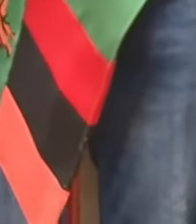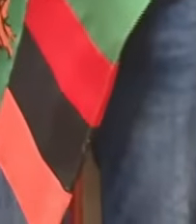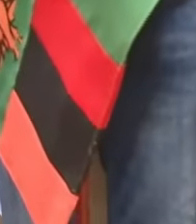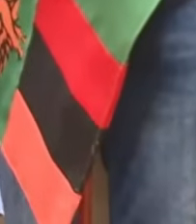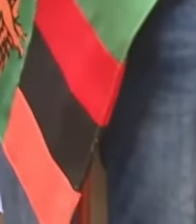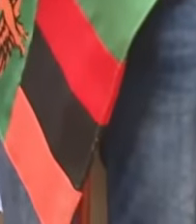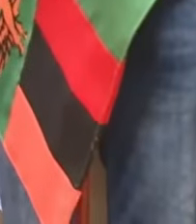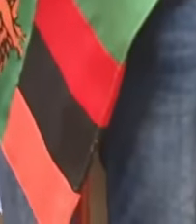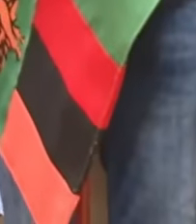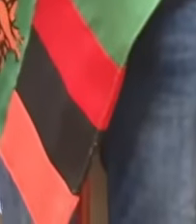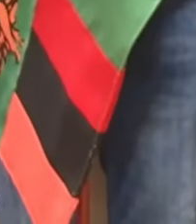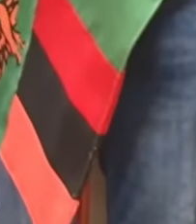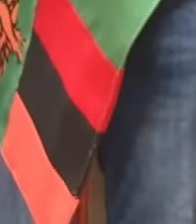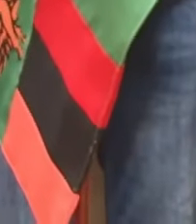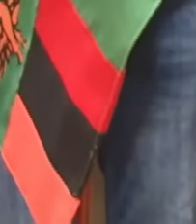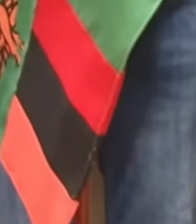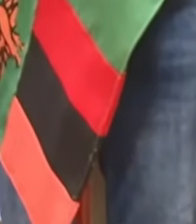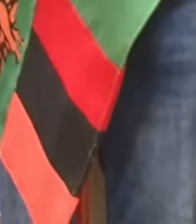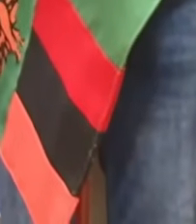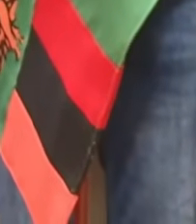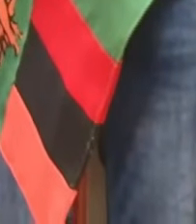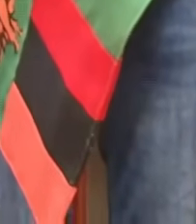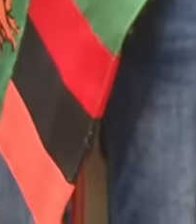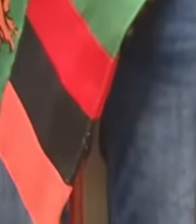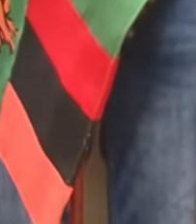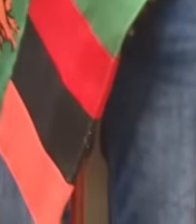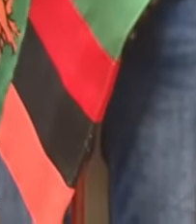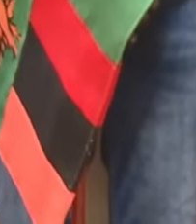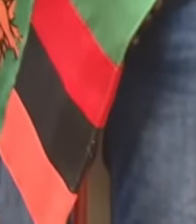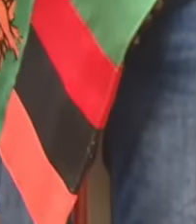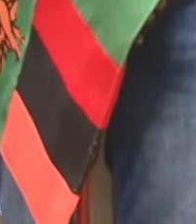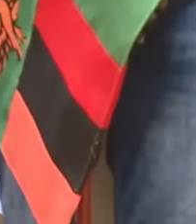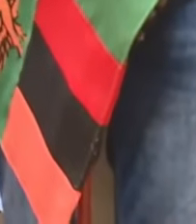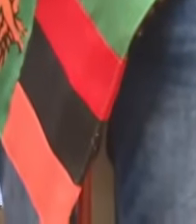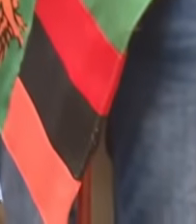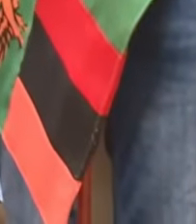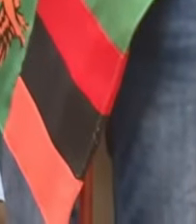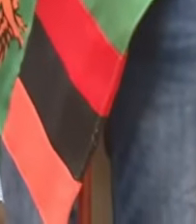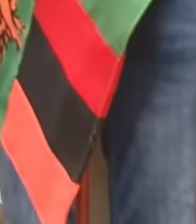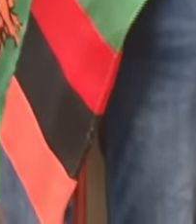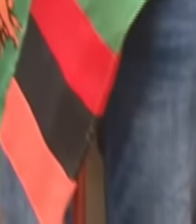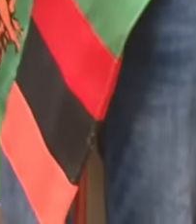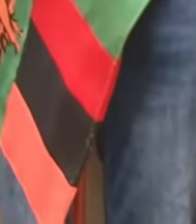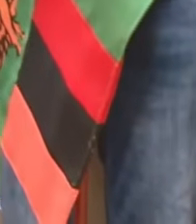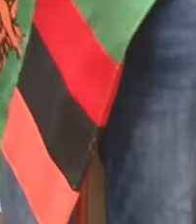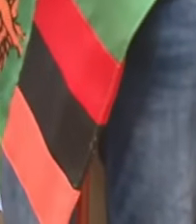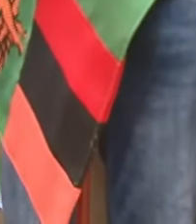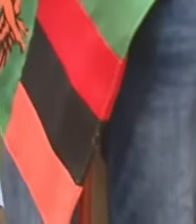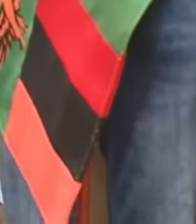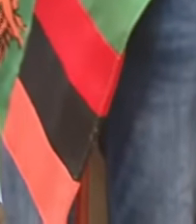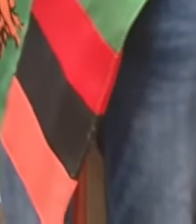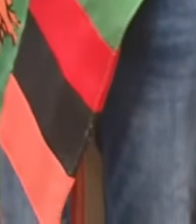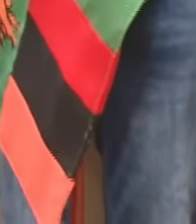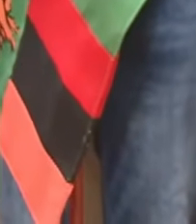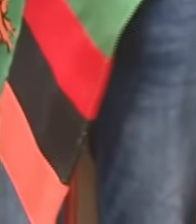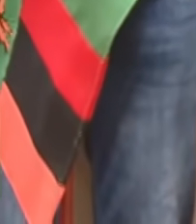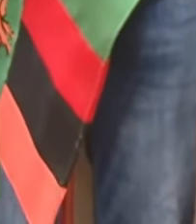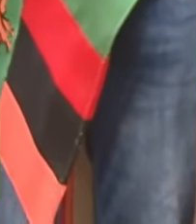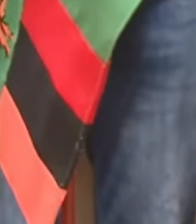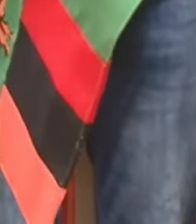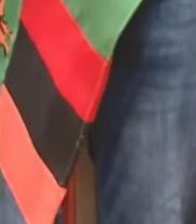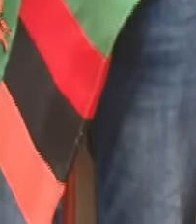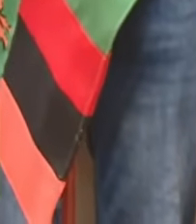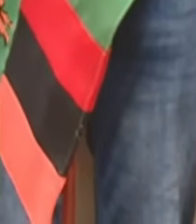its 2024 Constituency Development Fund CDF allocation. This building, madam, is a building that has been